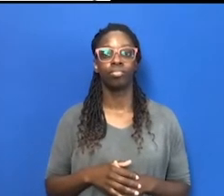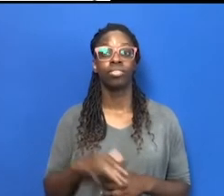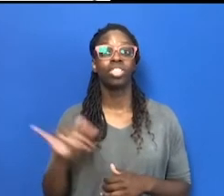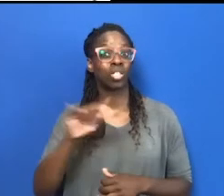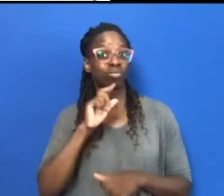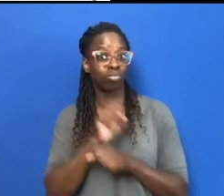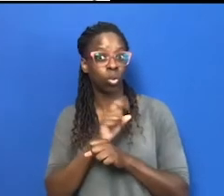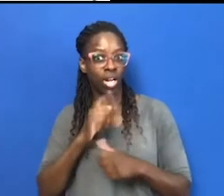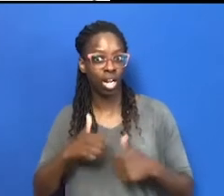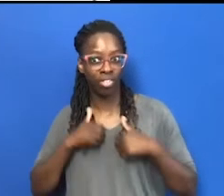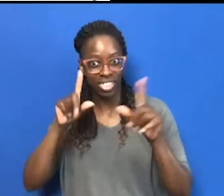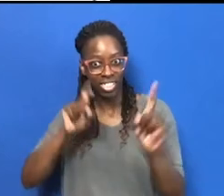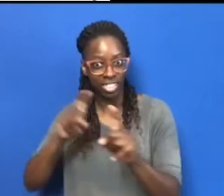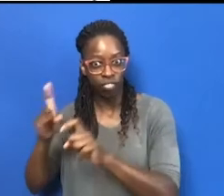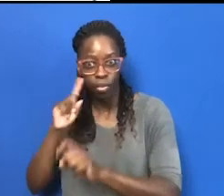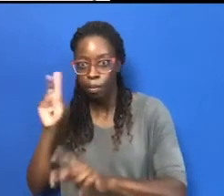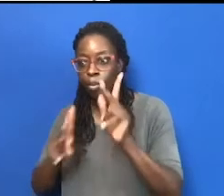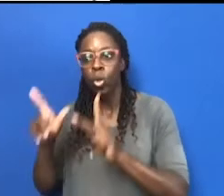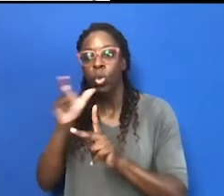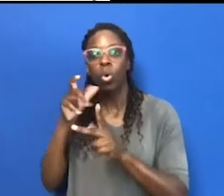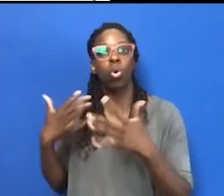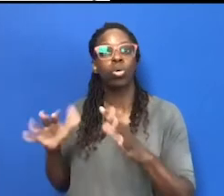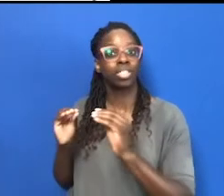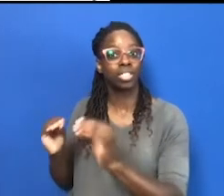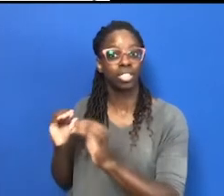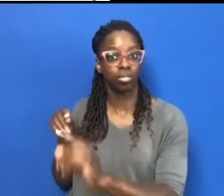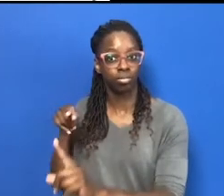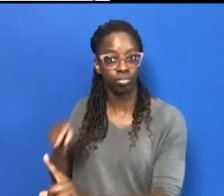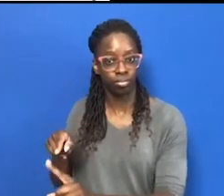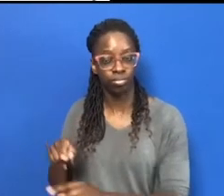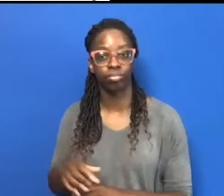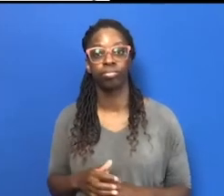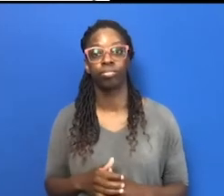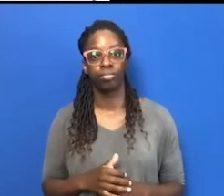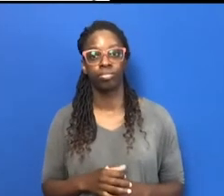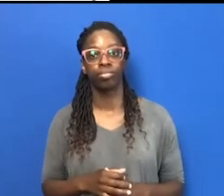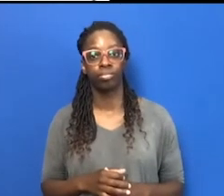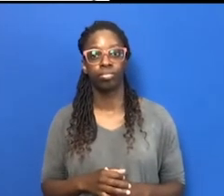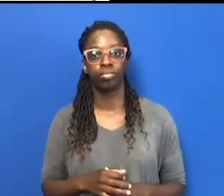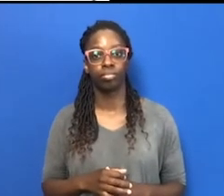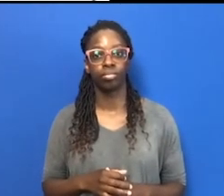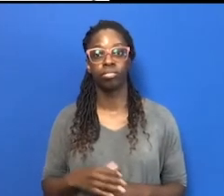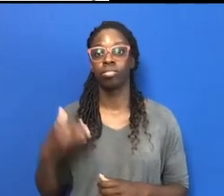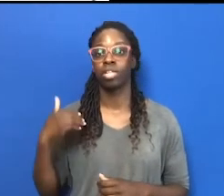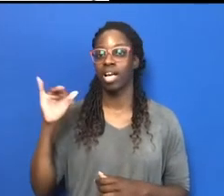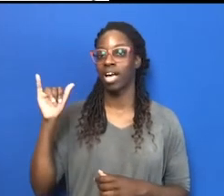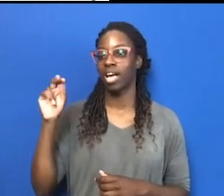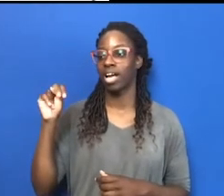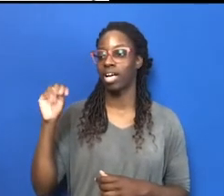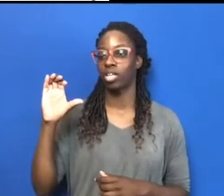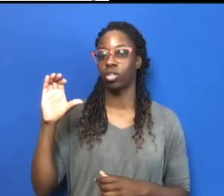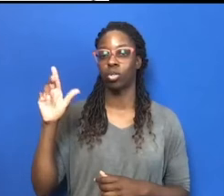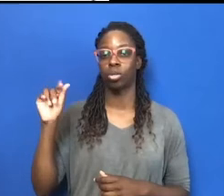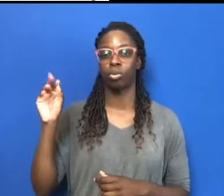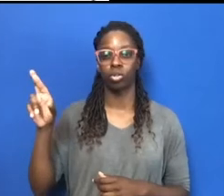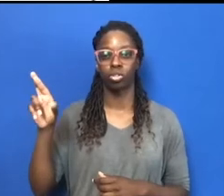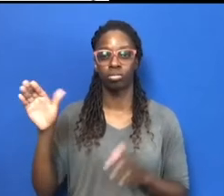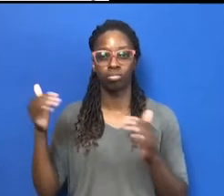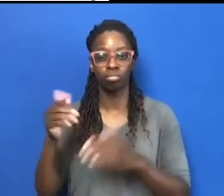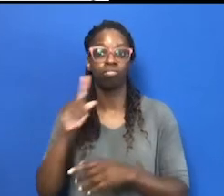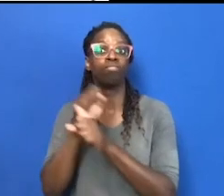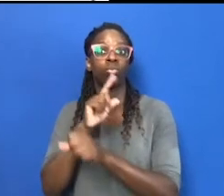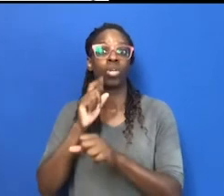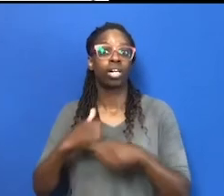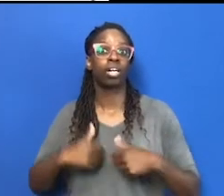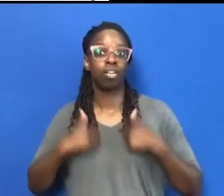To talk more a little bit about our incubators, the goal of the incubator work is to field test all parts of the learning trajectories